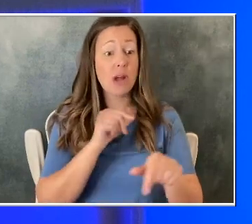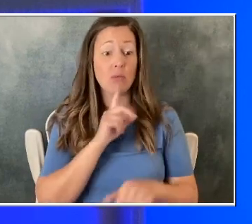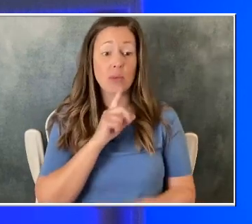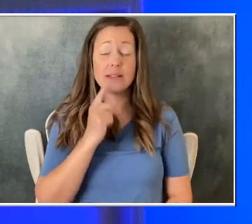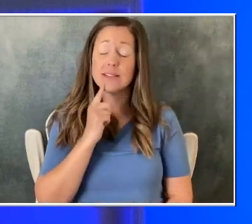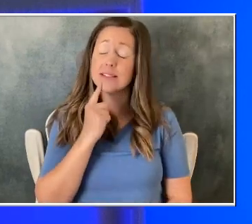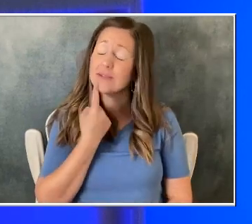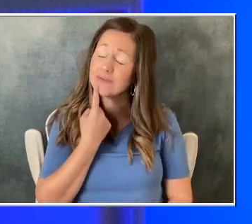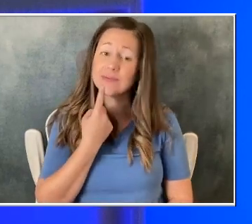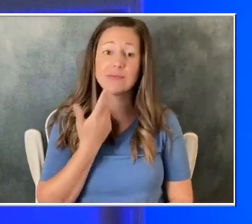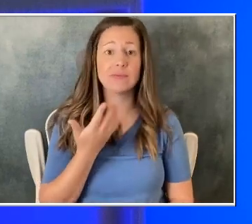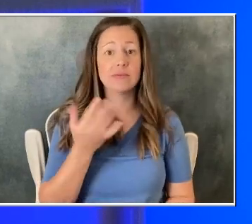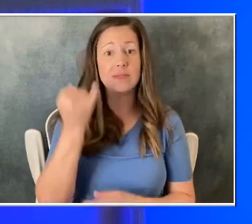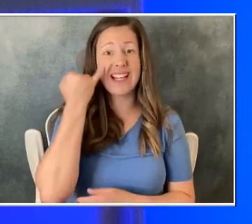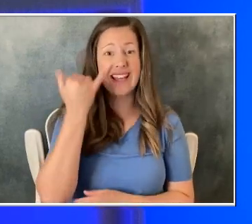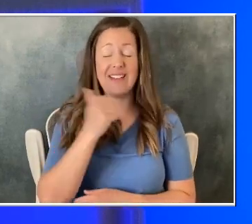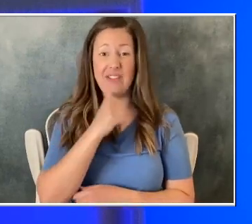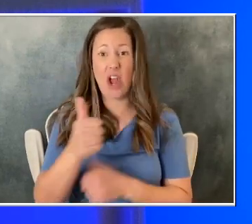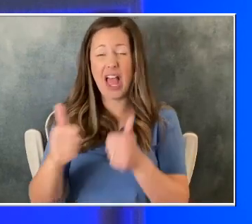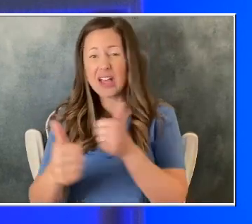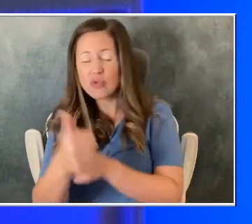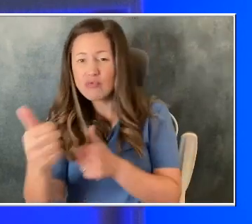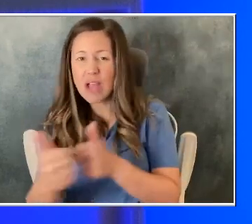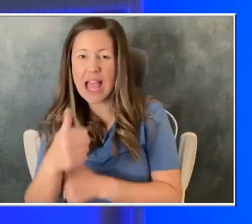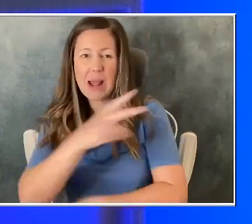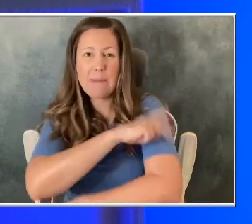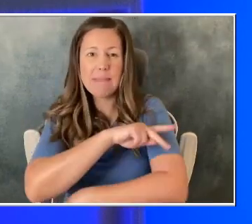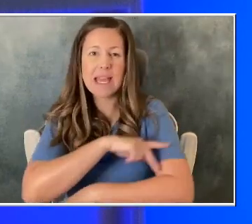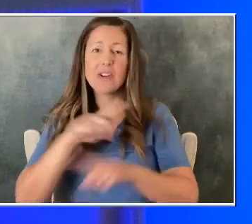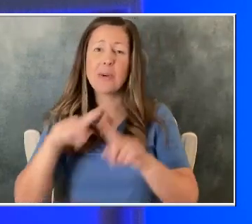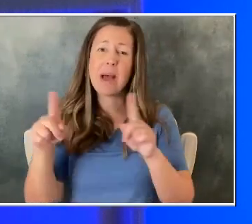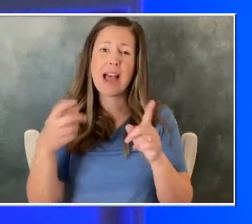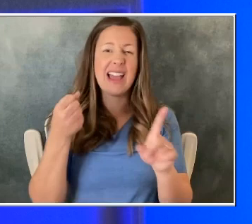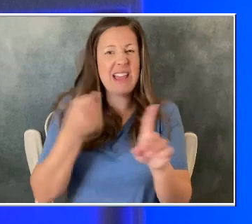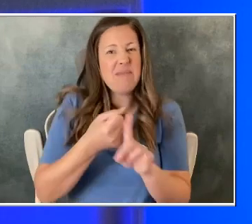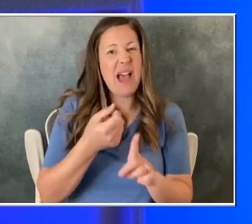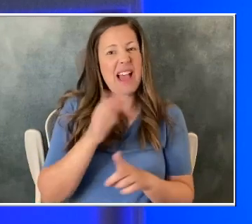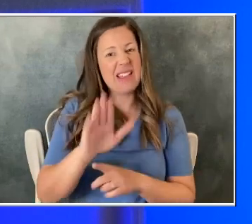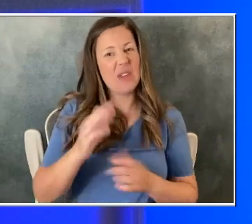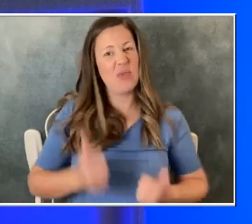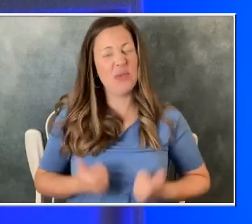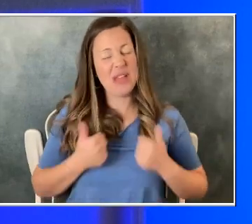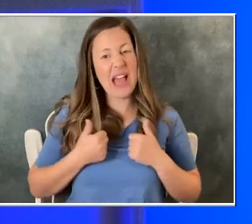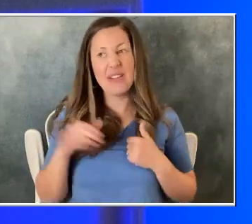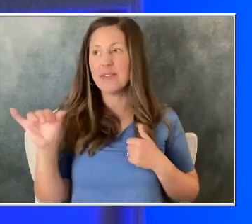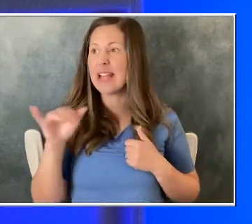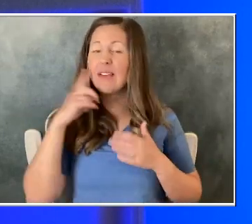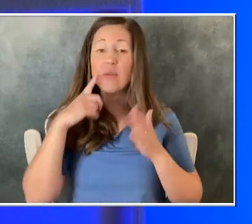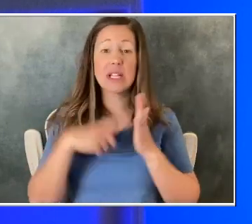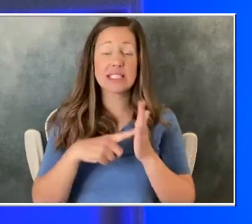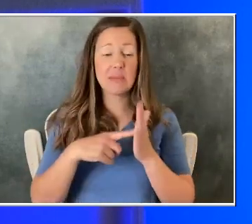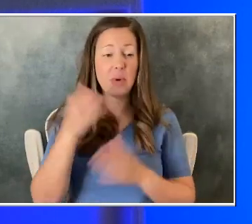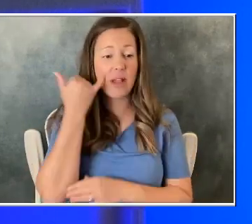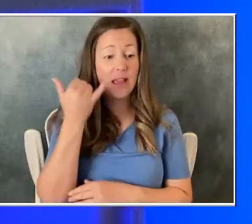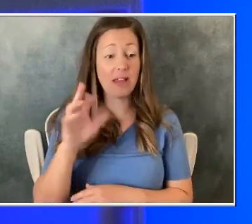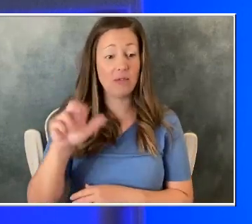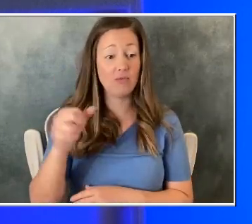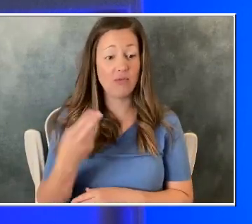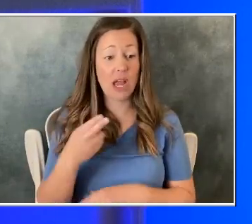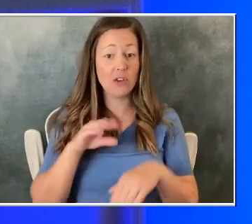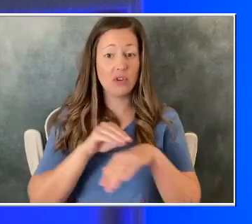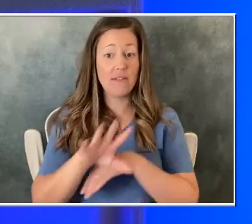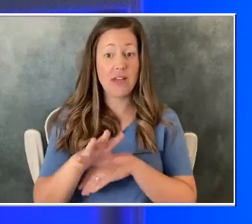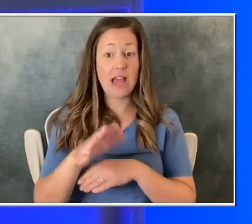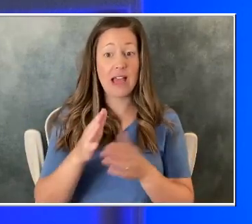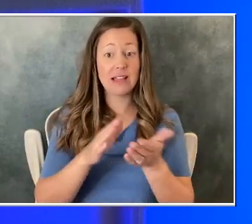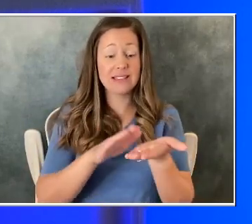if they're not a threat to the patient, they impact their quality of life so much. For example, if their kind of rash affects the palms and the soles of